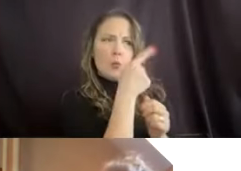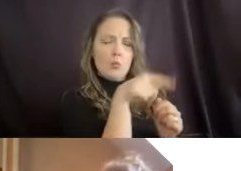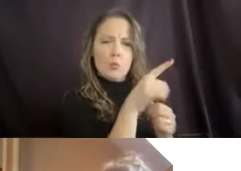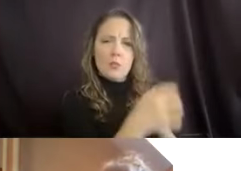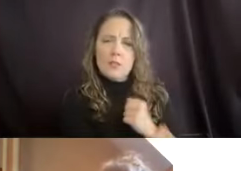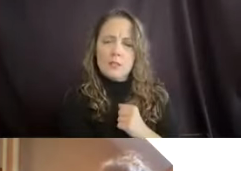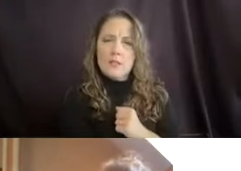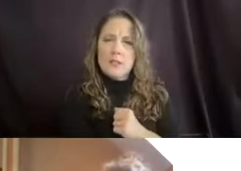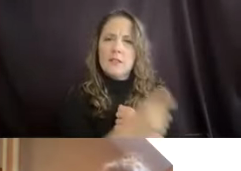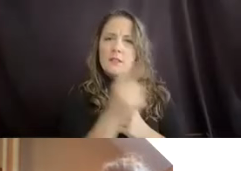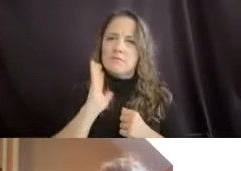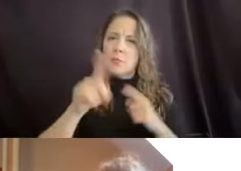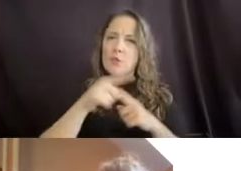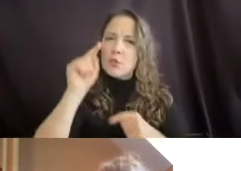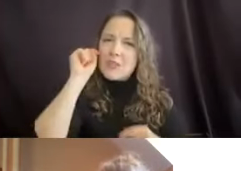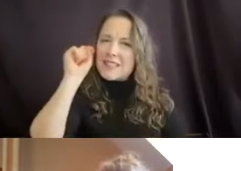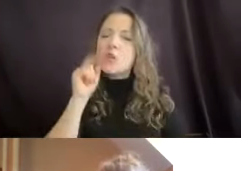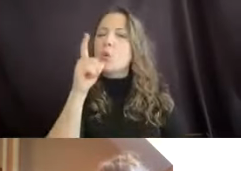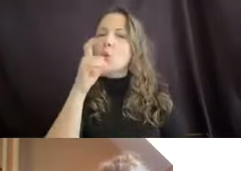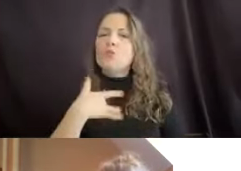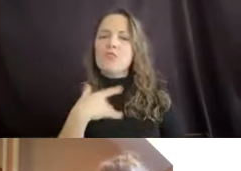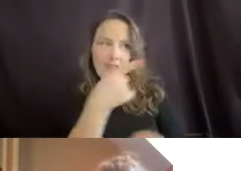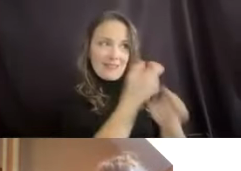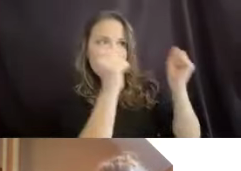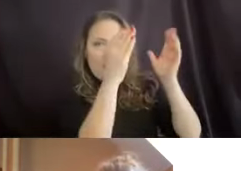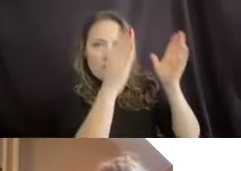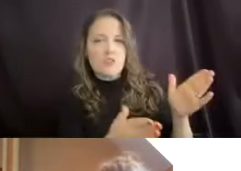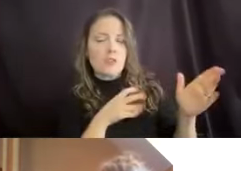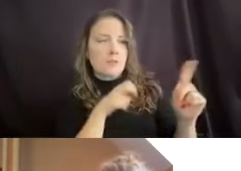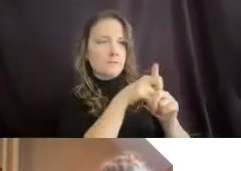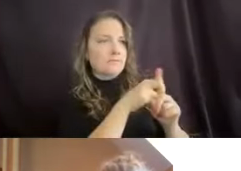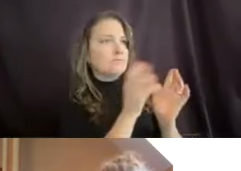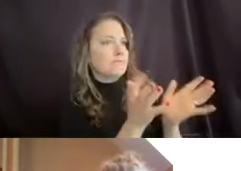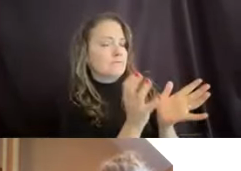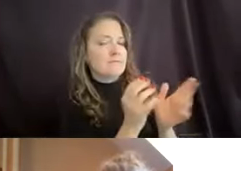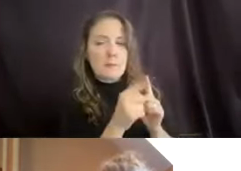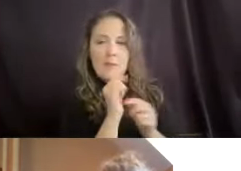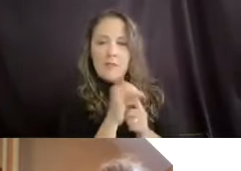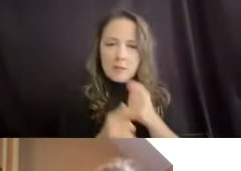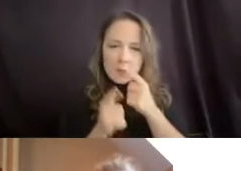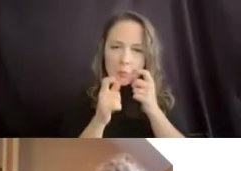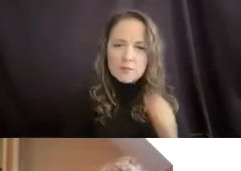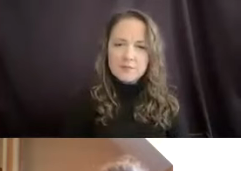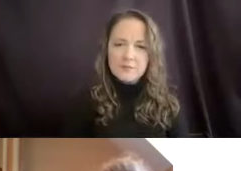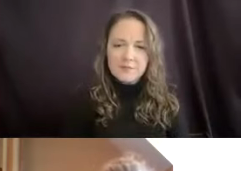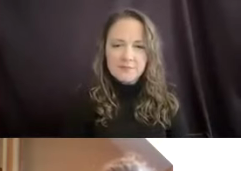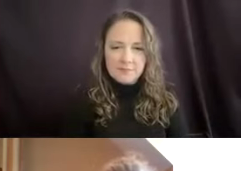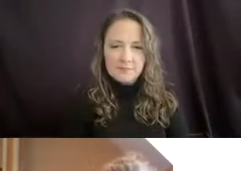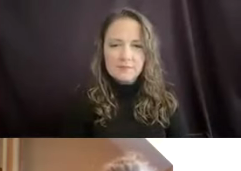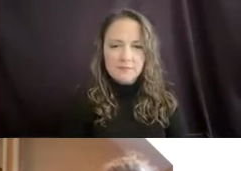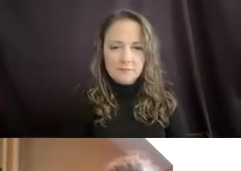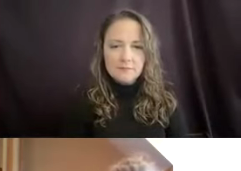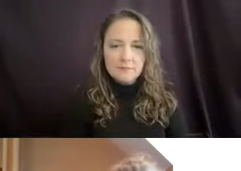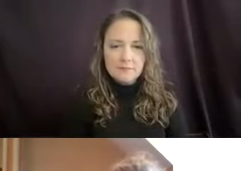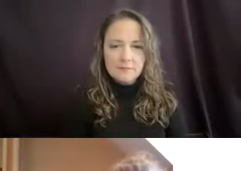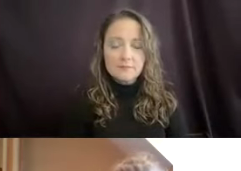like, when you were a teenager, who was a safe person for you to have these conversations with? Okay, somebody's got a really good